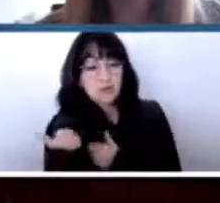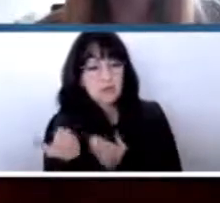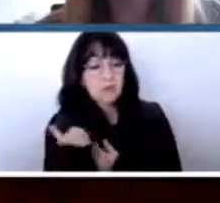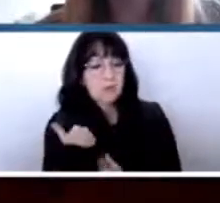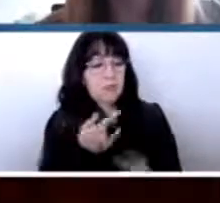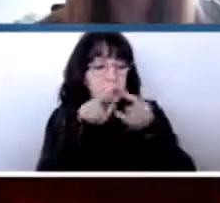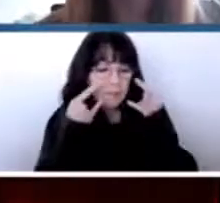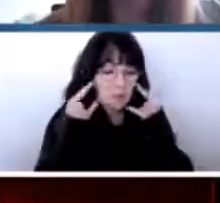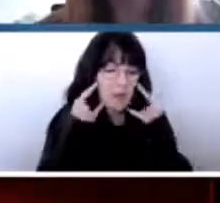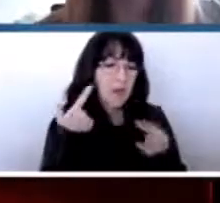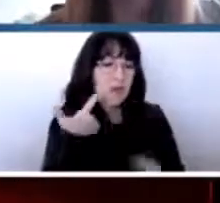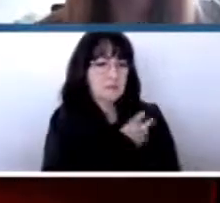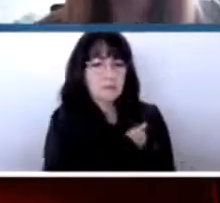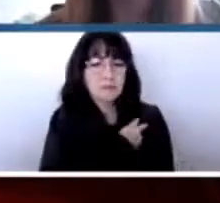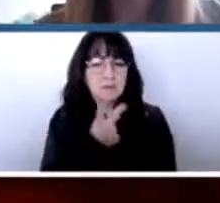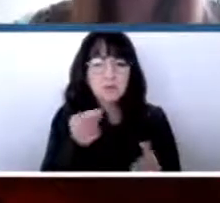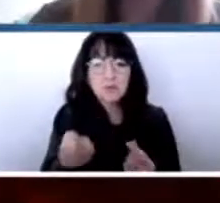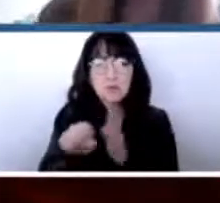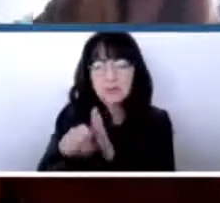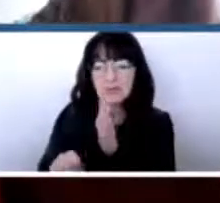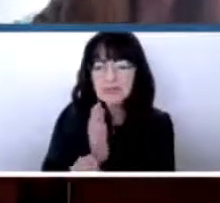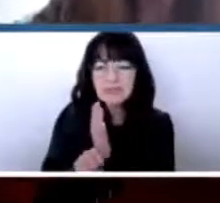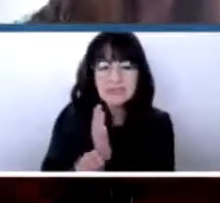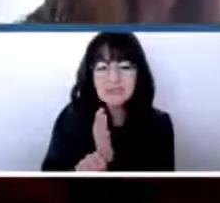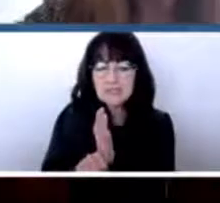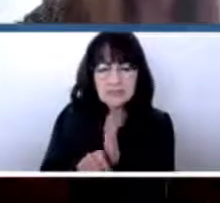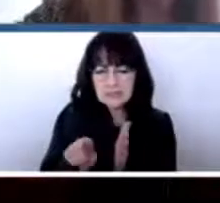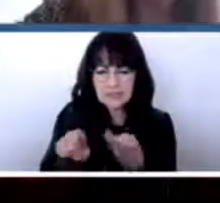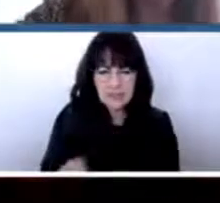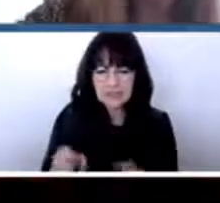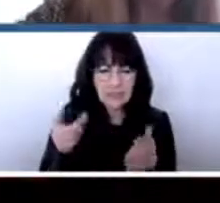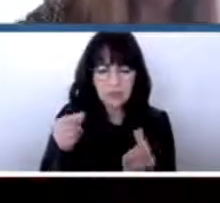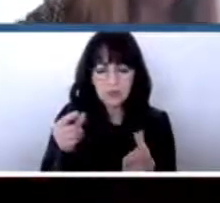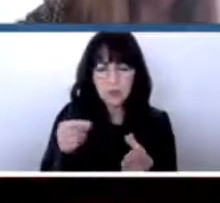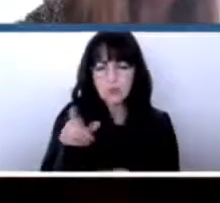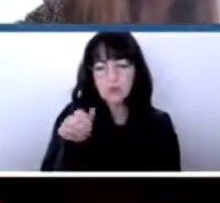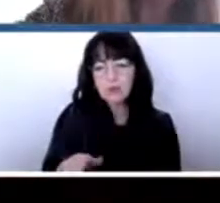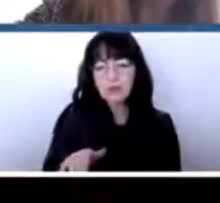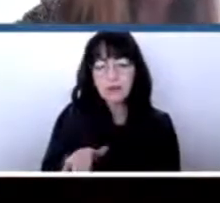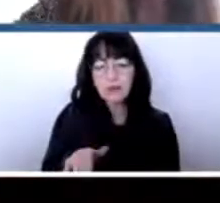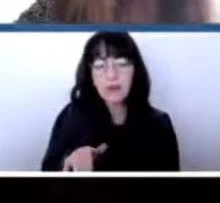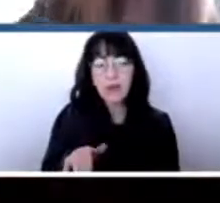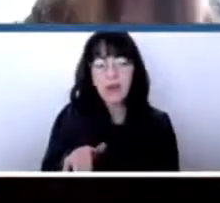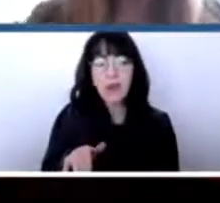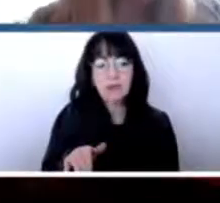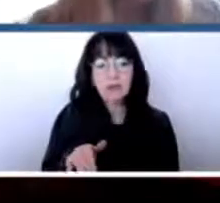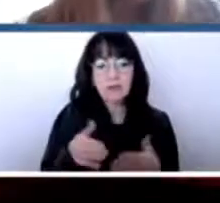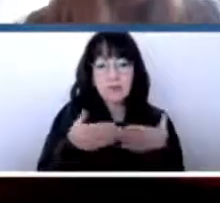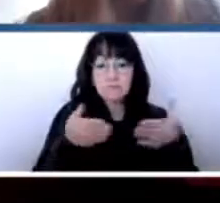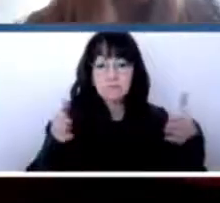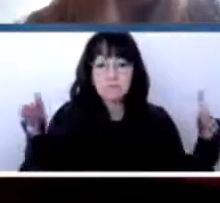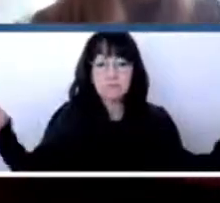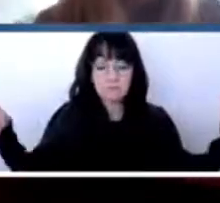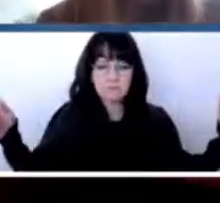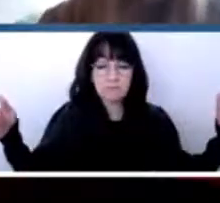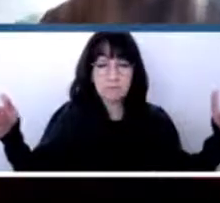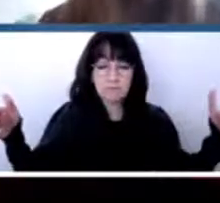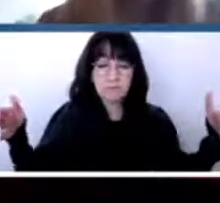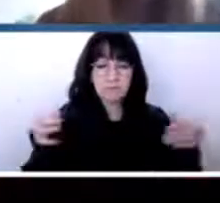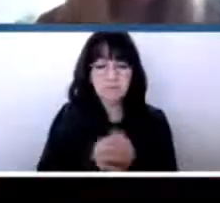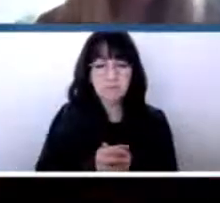goals? Dr. Rattay, you want to comment on the herd immunity question? Sure. Hi,